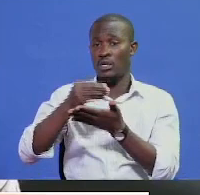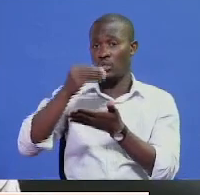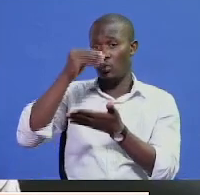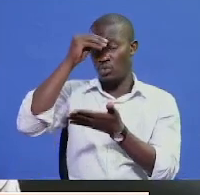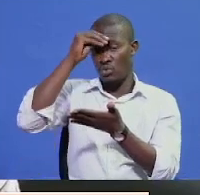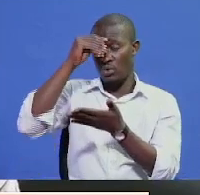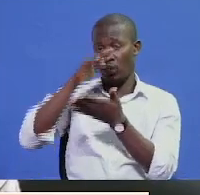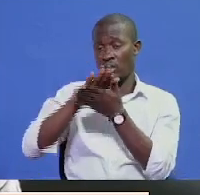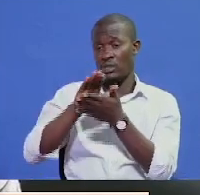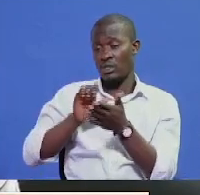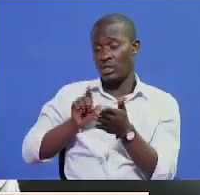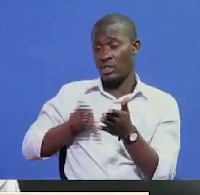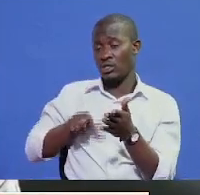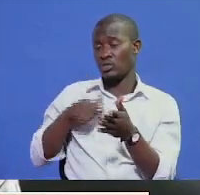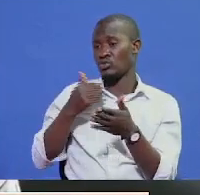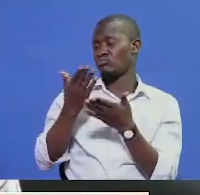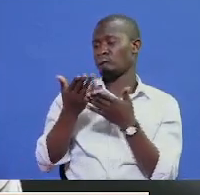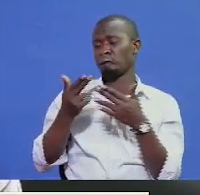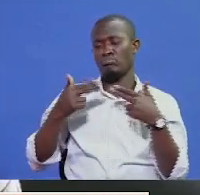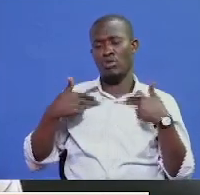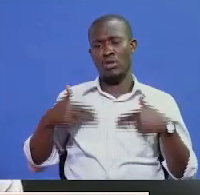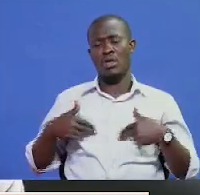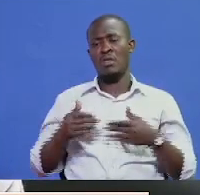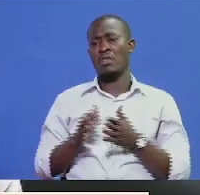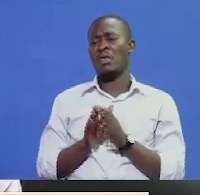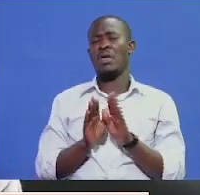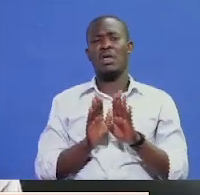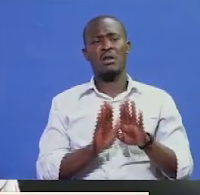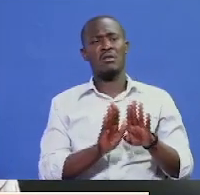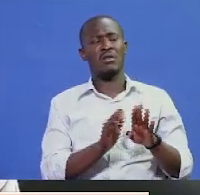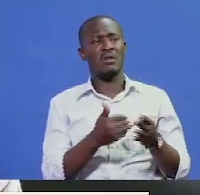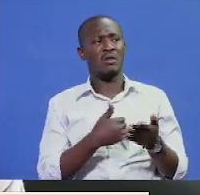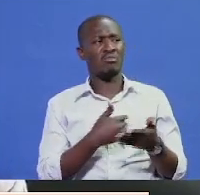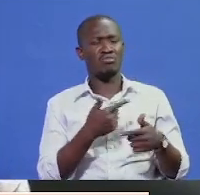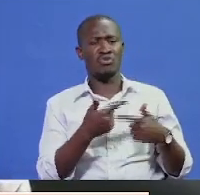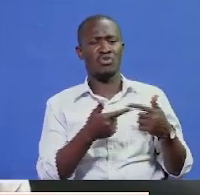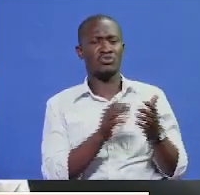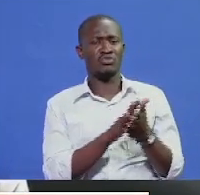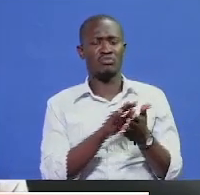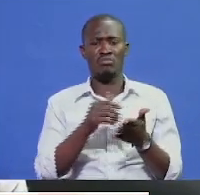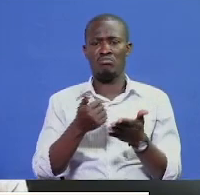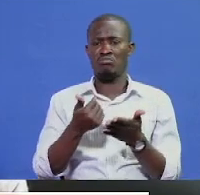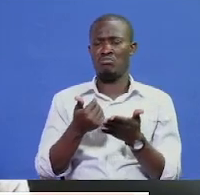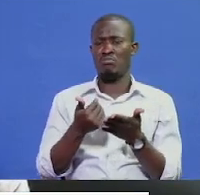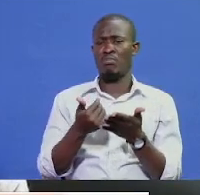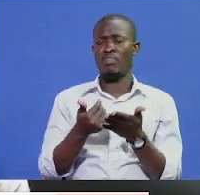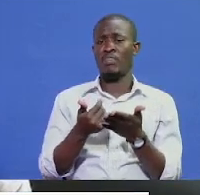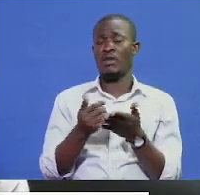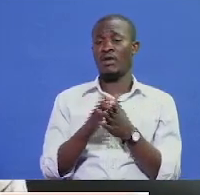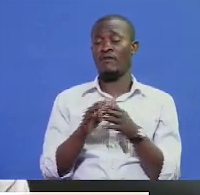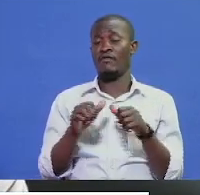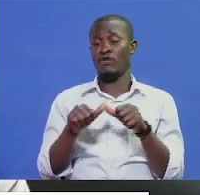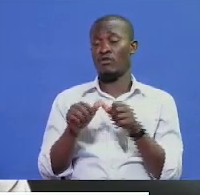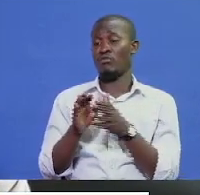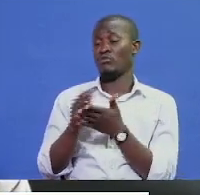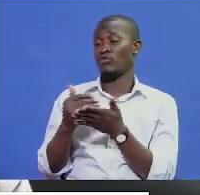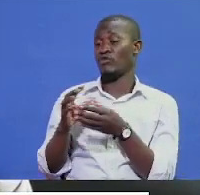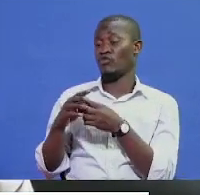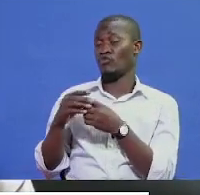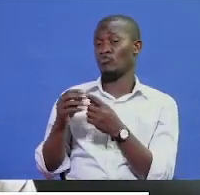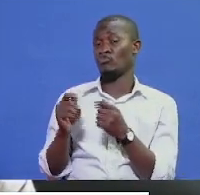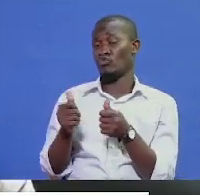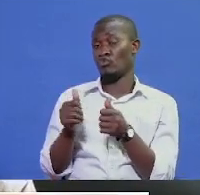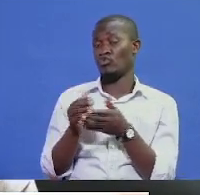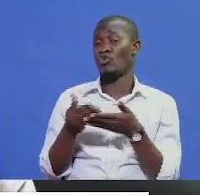on menstrual health and leave them with a Mina menstrual cup as a sustainable solution, because if you give